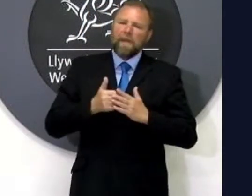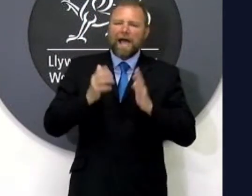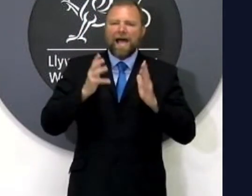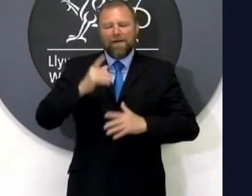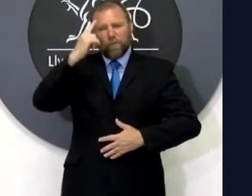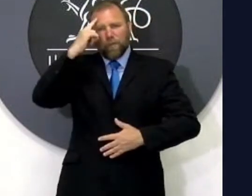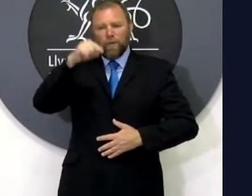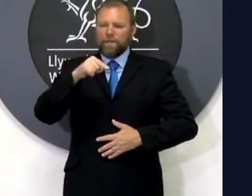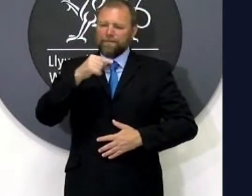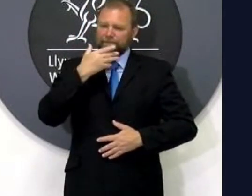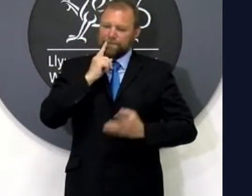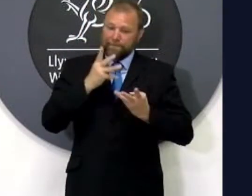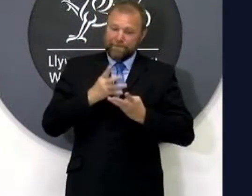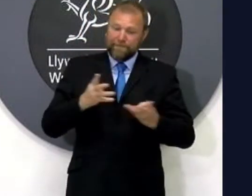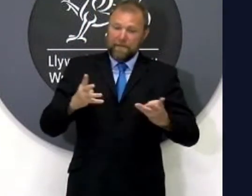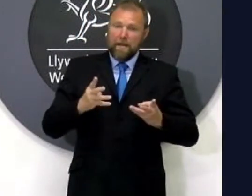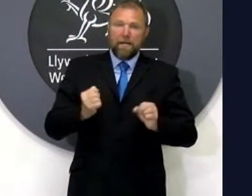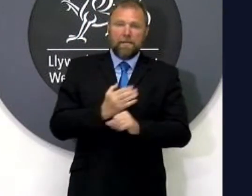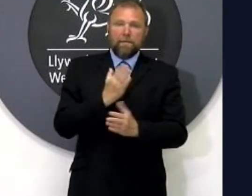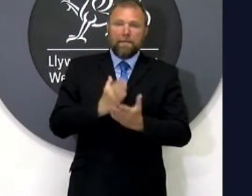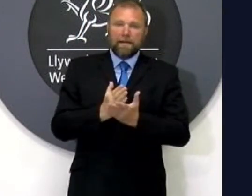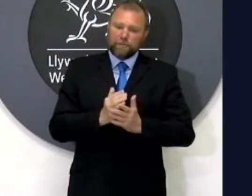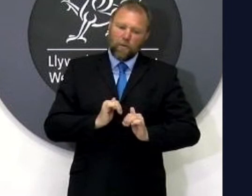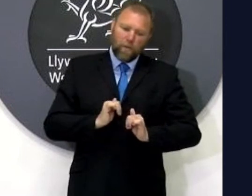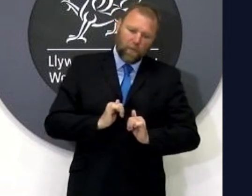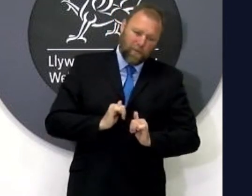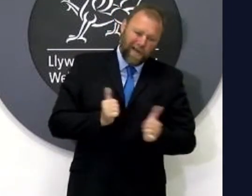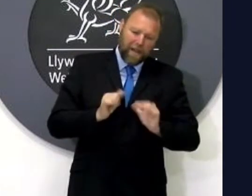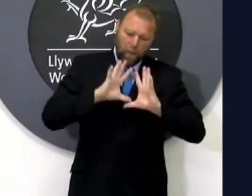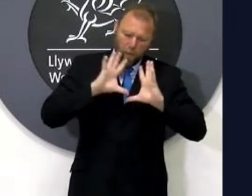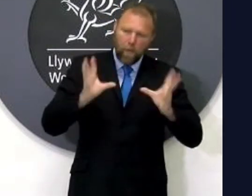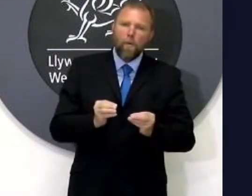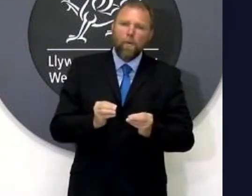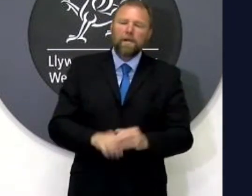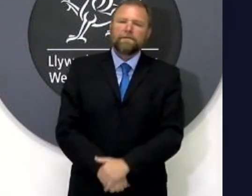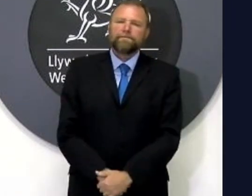cyfle gan bobl i weld y pobl maen nhw'n caru yn agos.